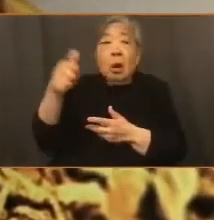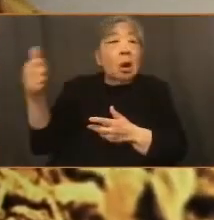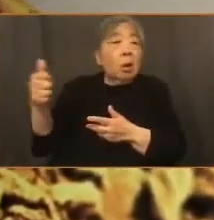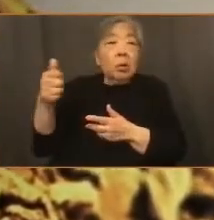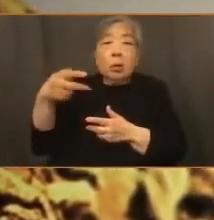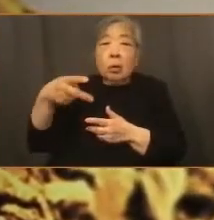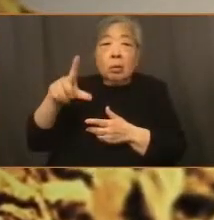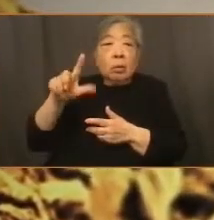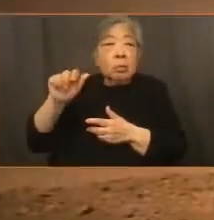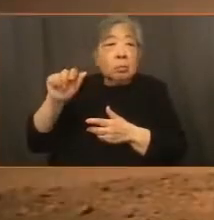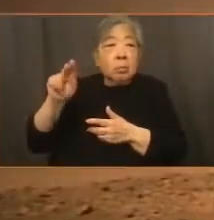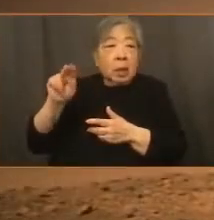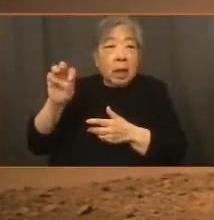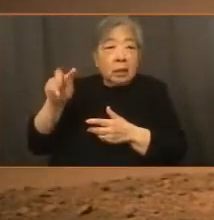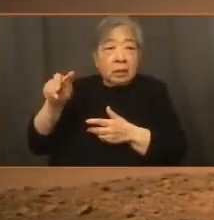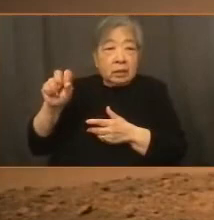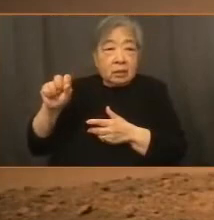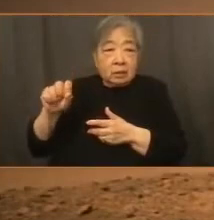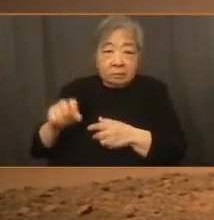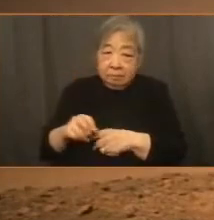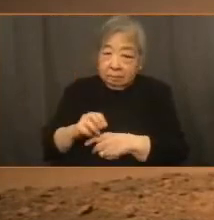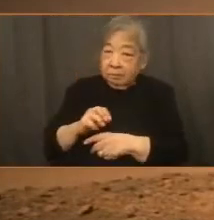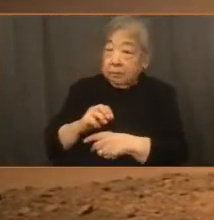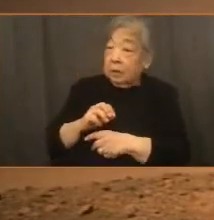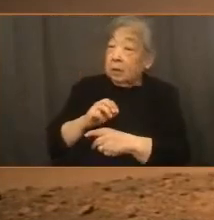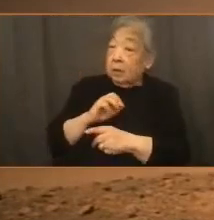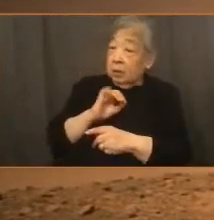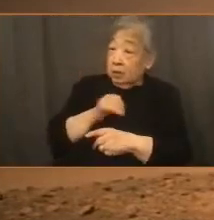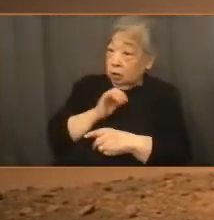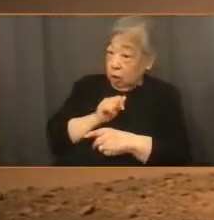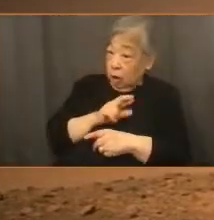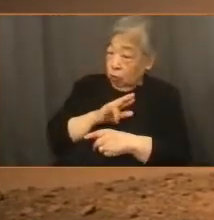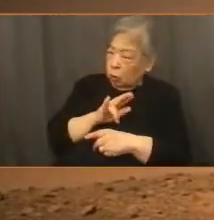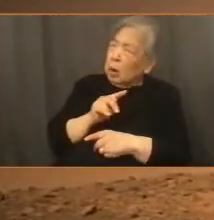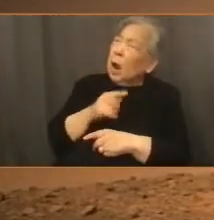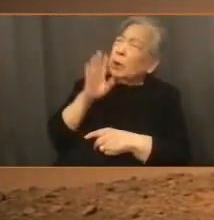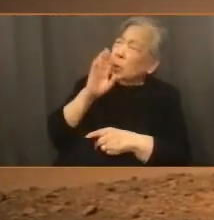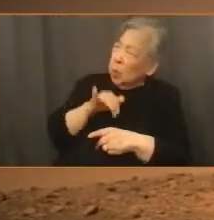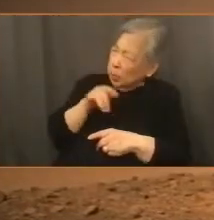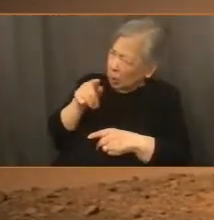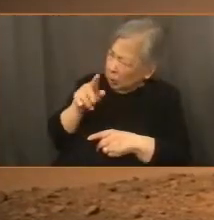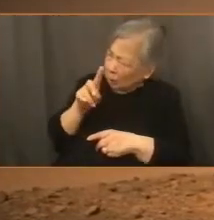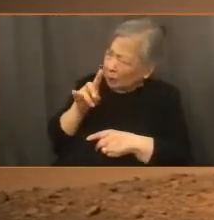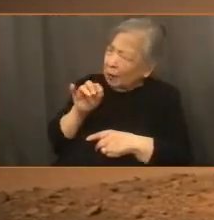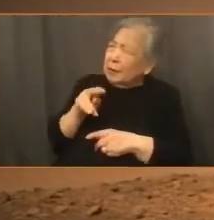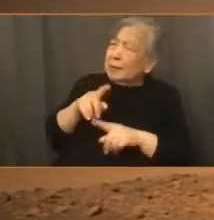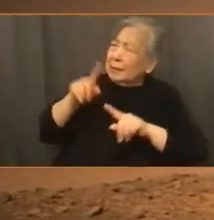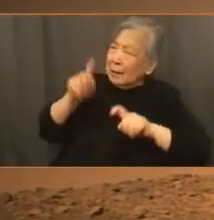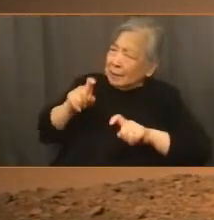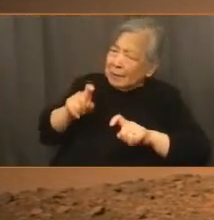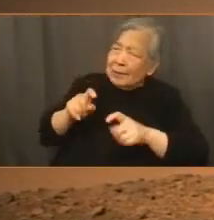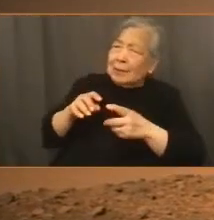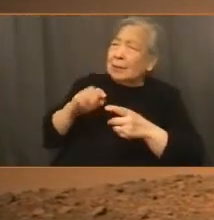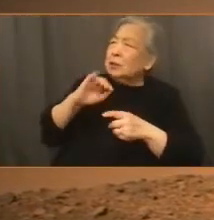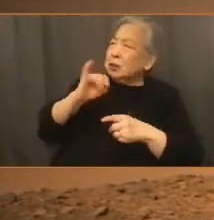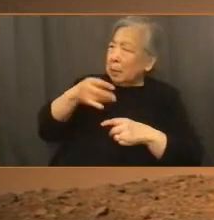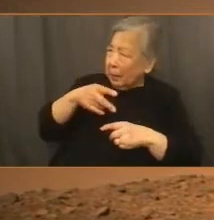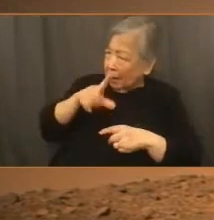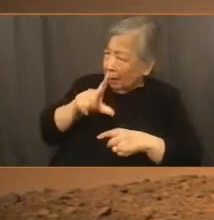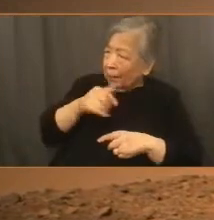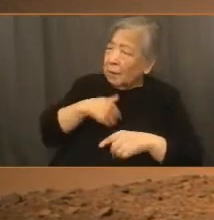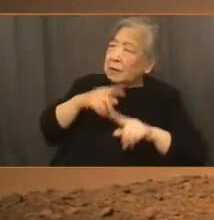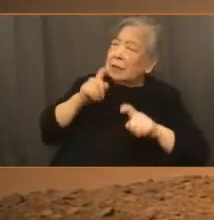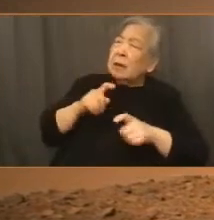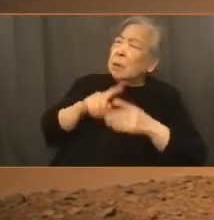Yeah, and I know that you guys have done a lot of testing on Earth. You know, there's like a space simulation chamber at JPL, but what have you learned from flying